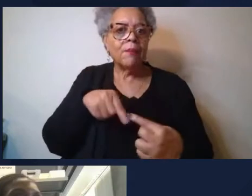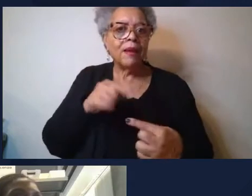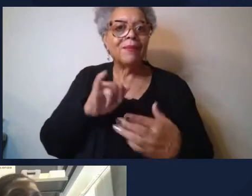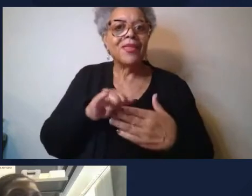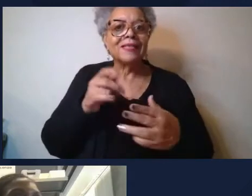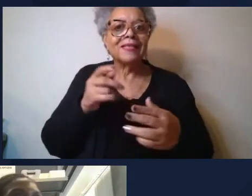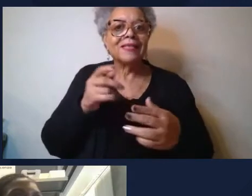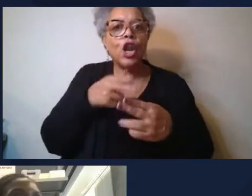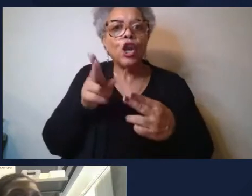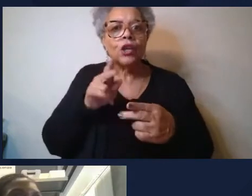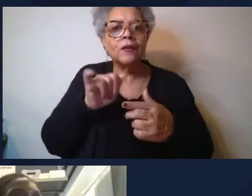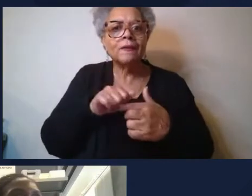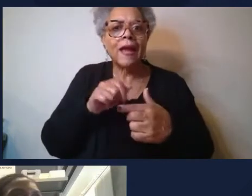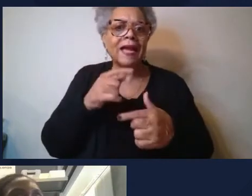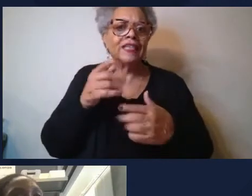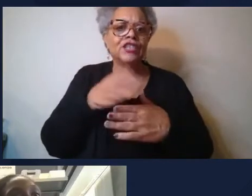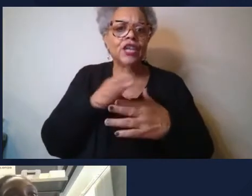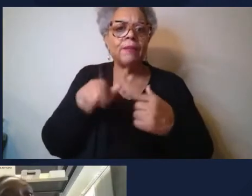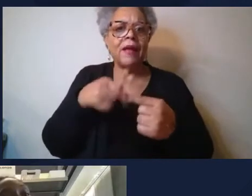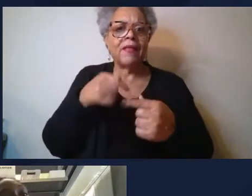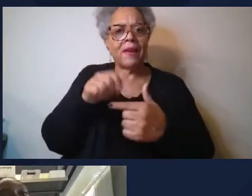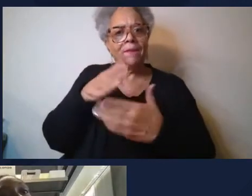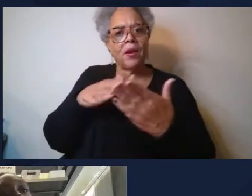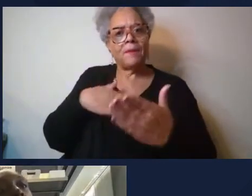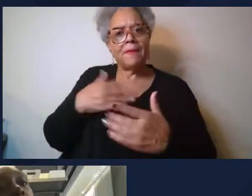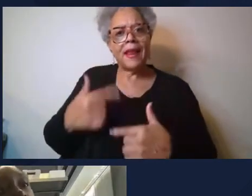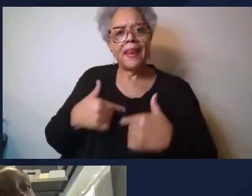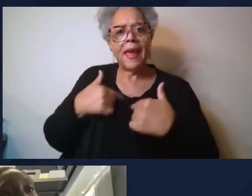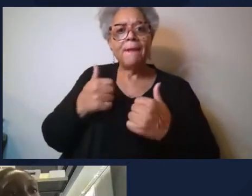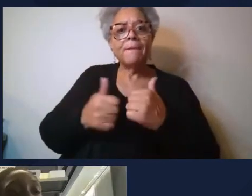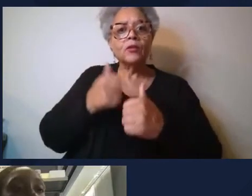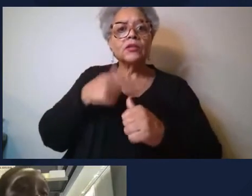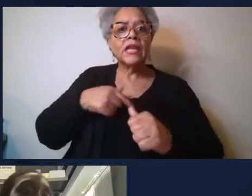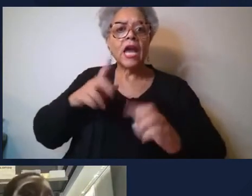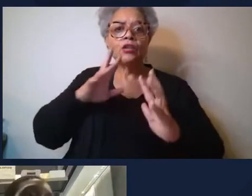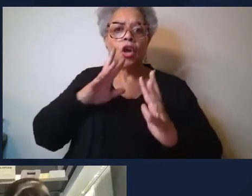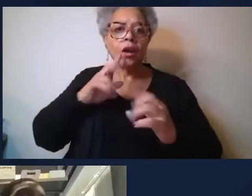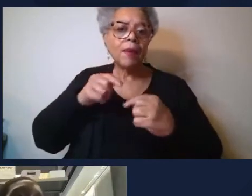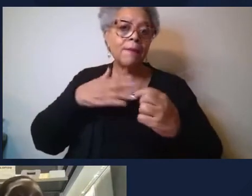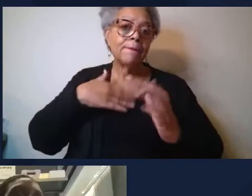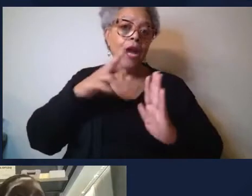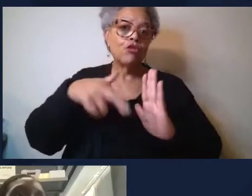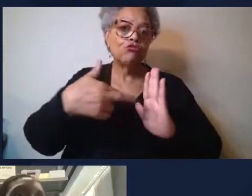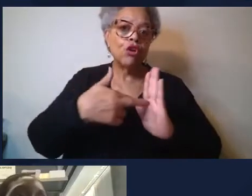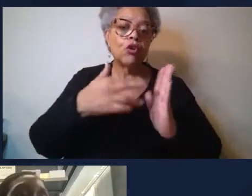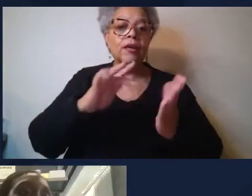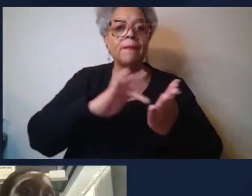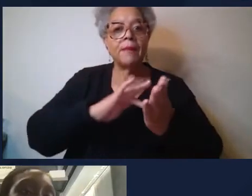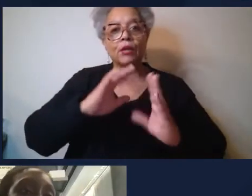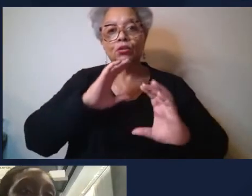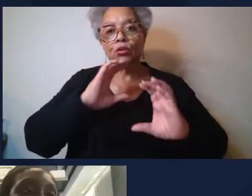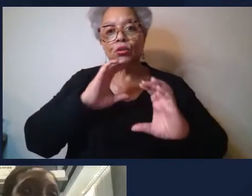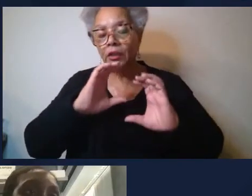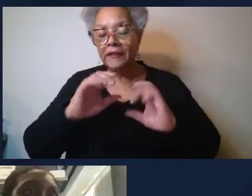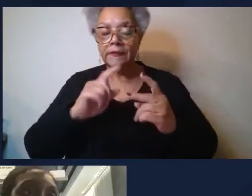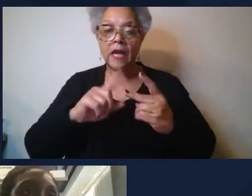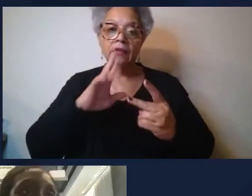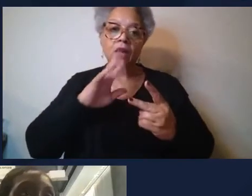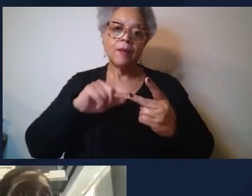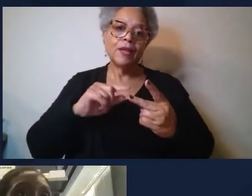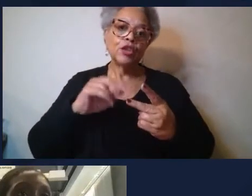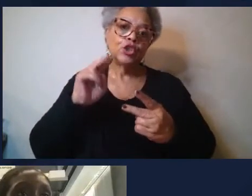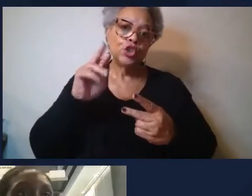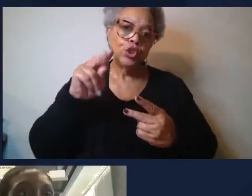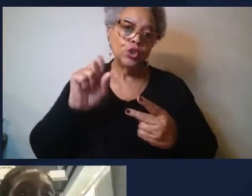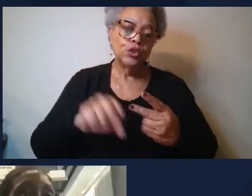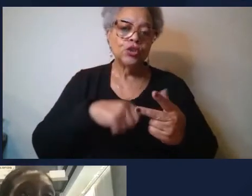share about that part of my life. I'm mostly talking about my role in medical communications. I'm talking about the news. I'm